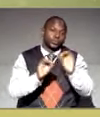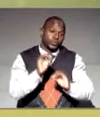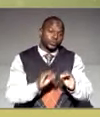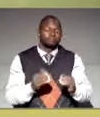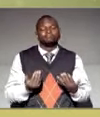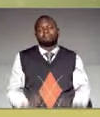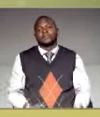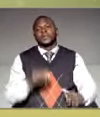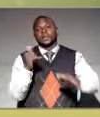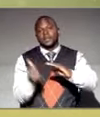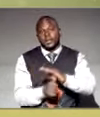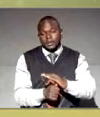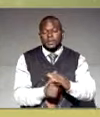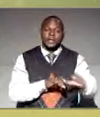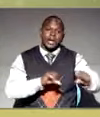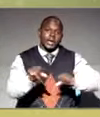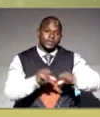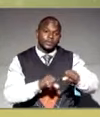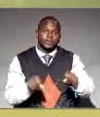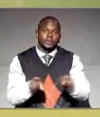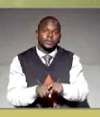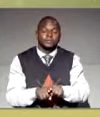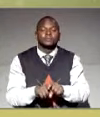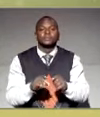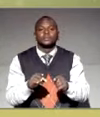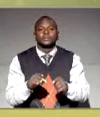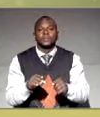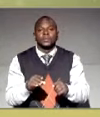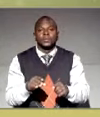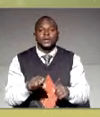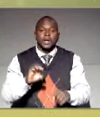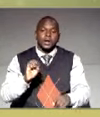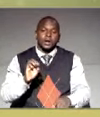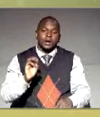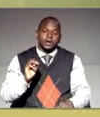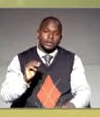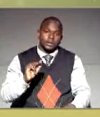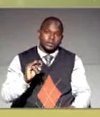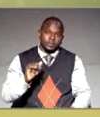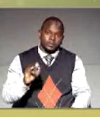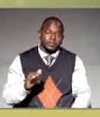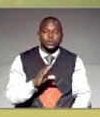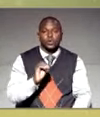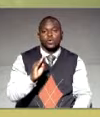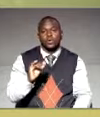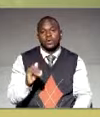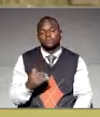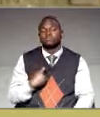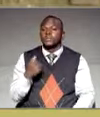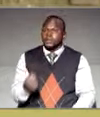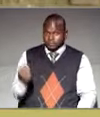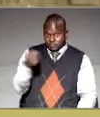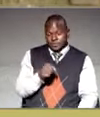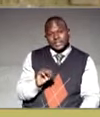remained under the administrator, and the administrator was Emmanuel Obo, the Archbishop of Tororo. So bishop-elect is